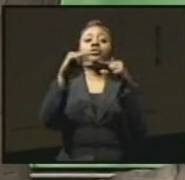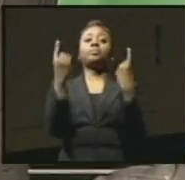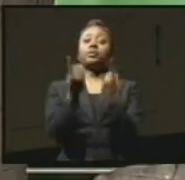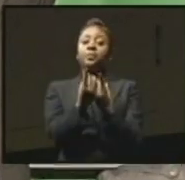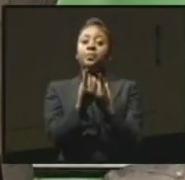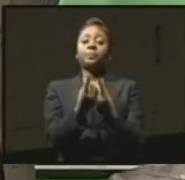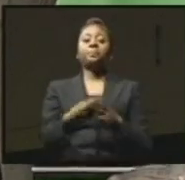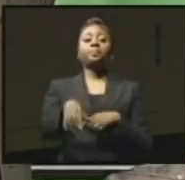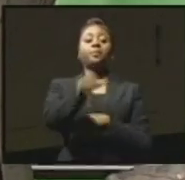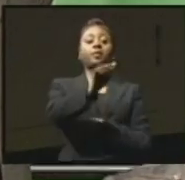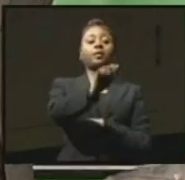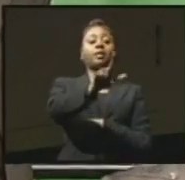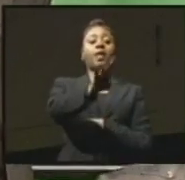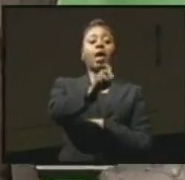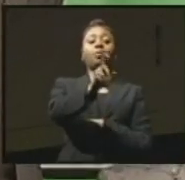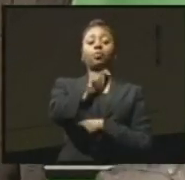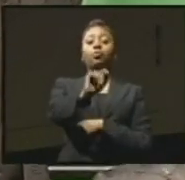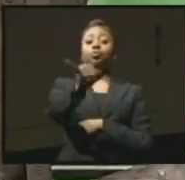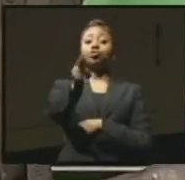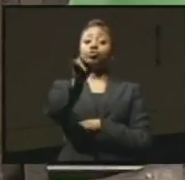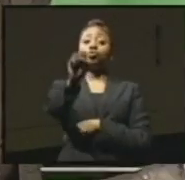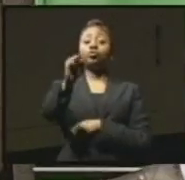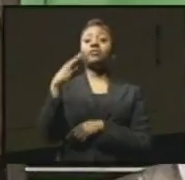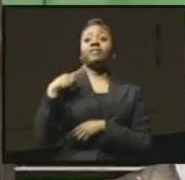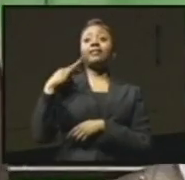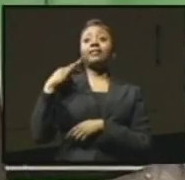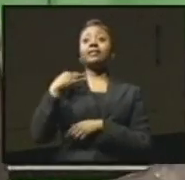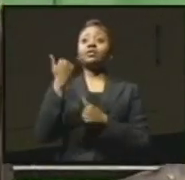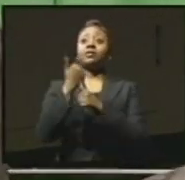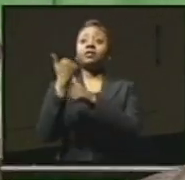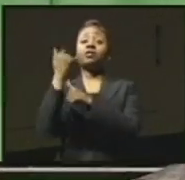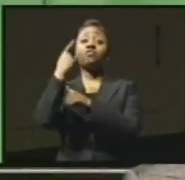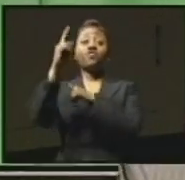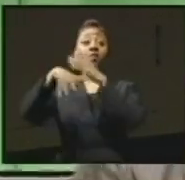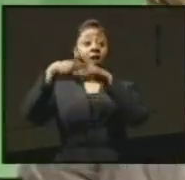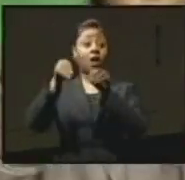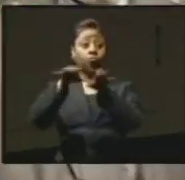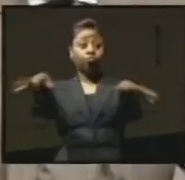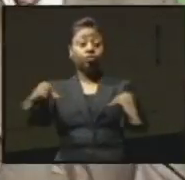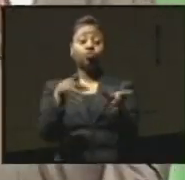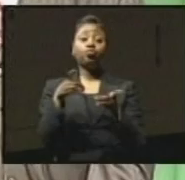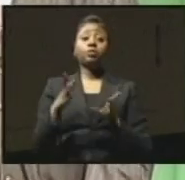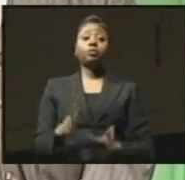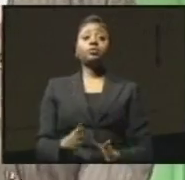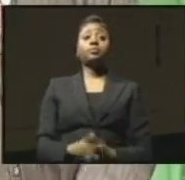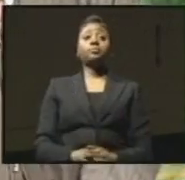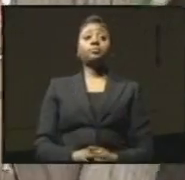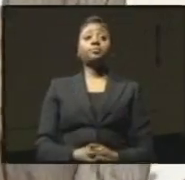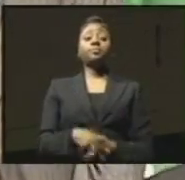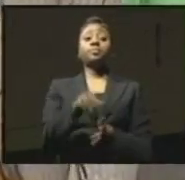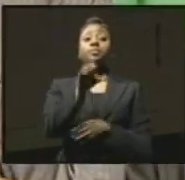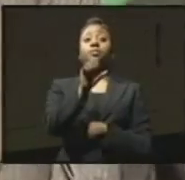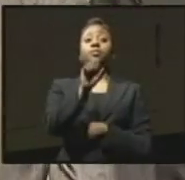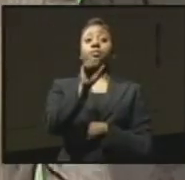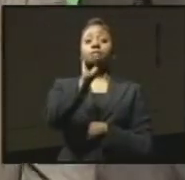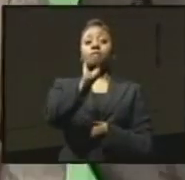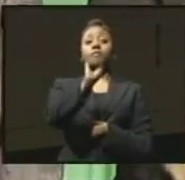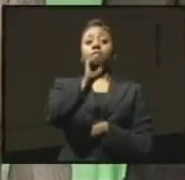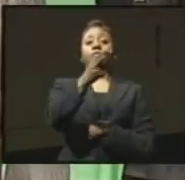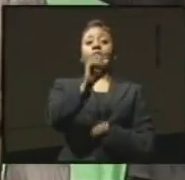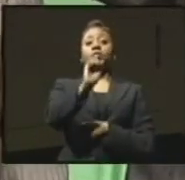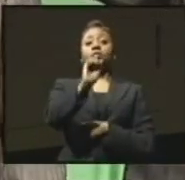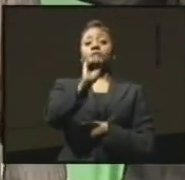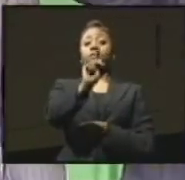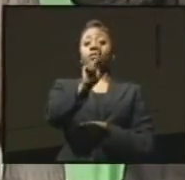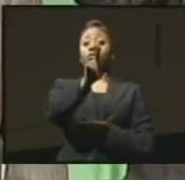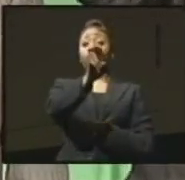Mr. Albert Jones, Volunteer Assistant to Outreach Director. Mr. Shakir Wahab,